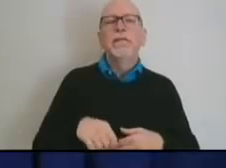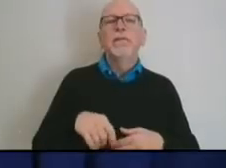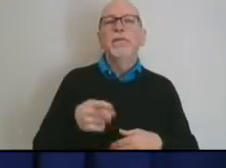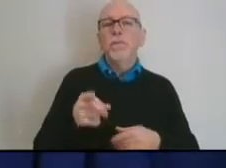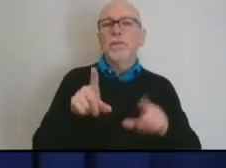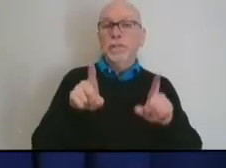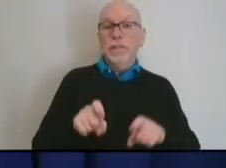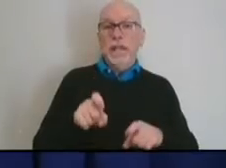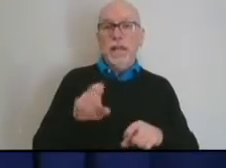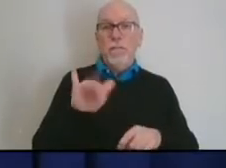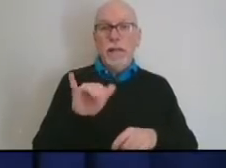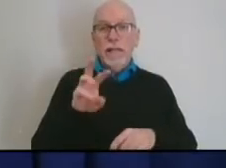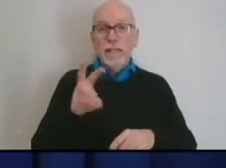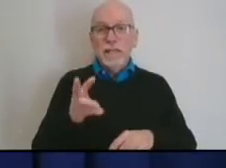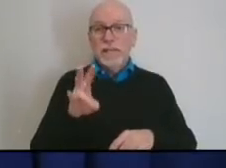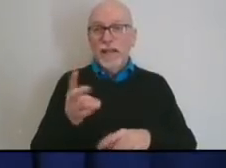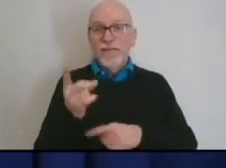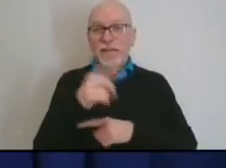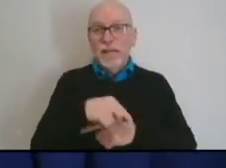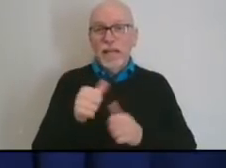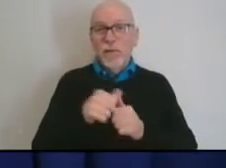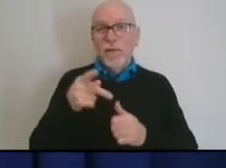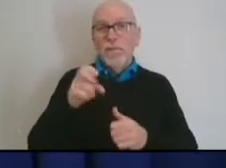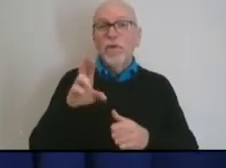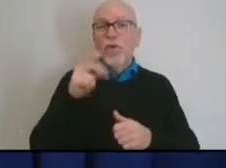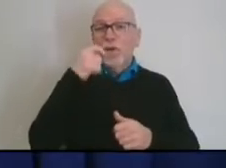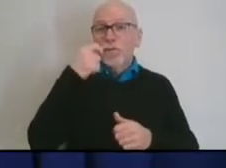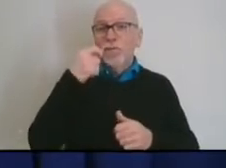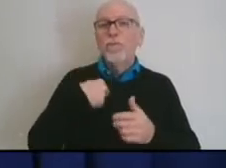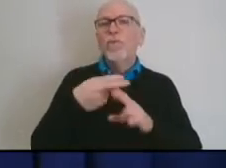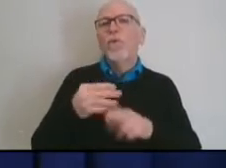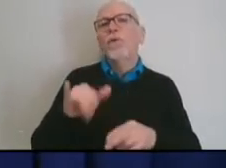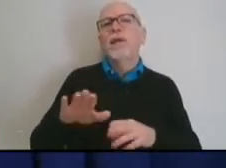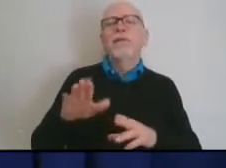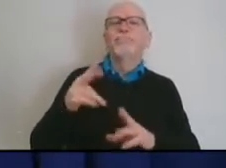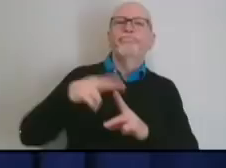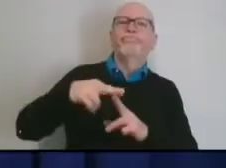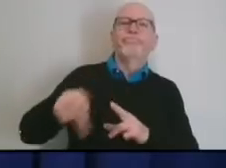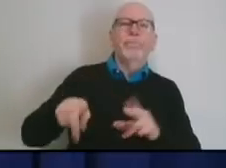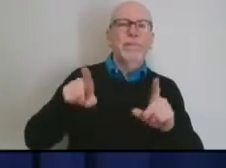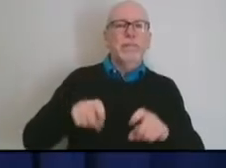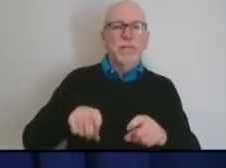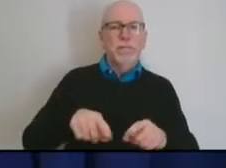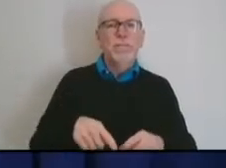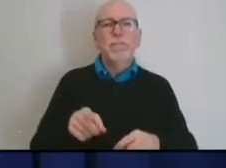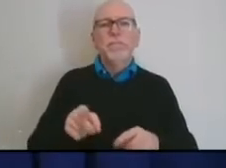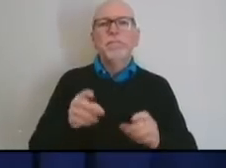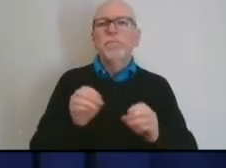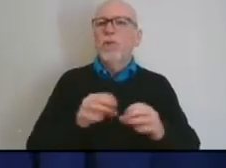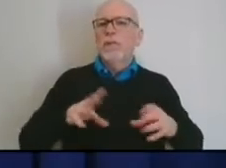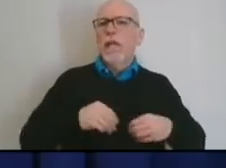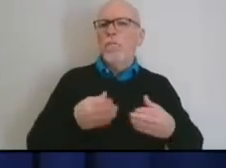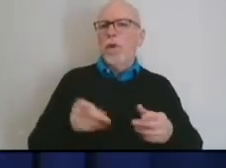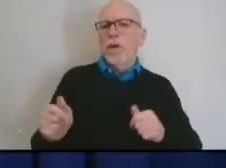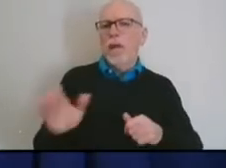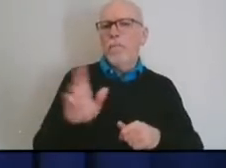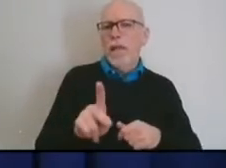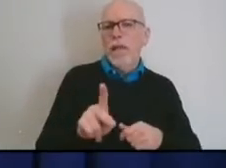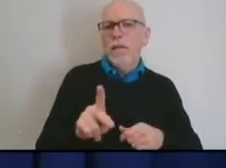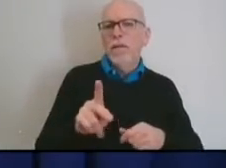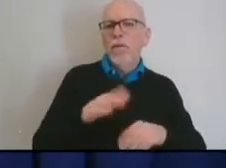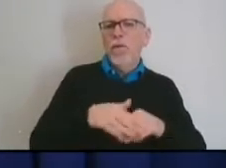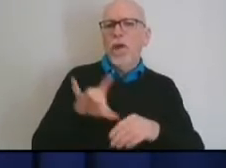5, 6, or 7 with the PCR, that's kind of what we consider the gold standard, is a very acceptable way to do that, and then return on